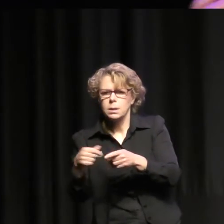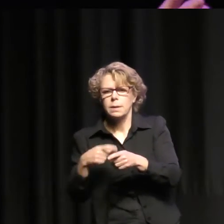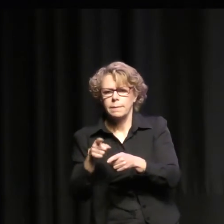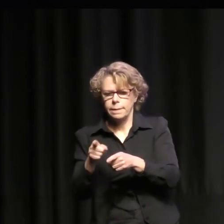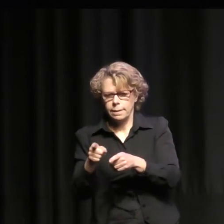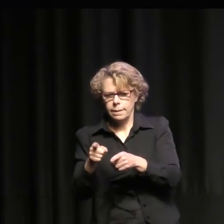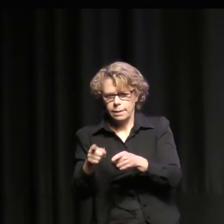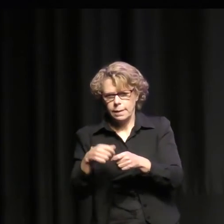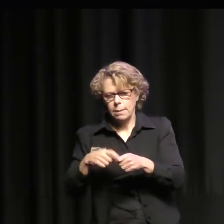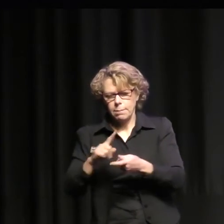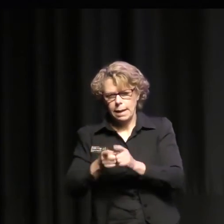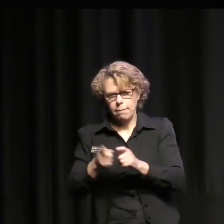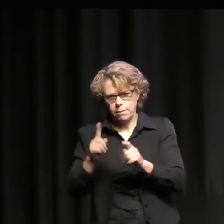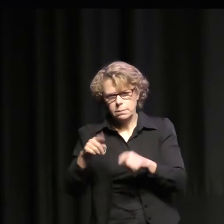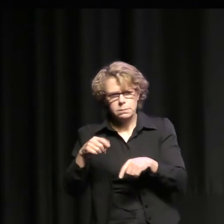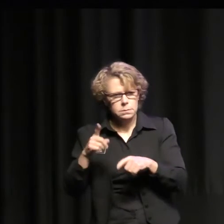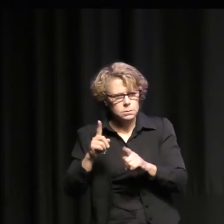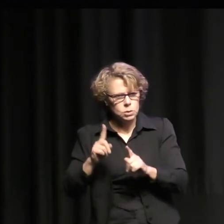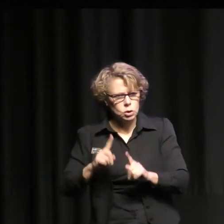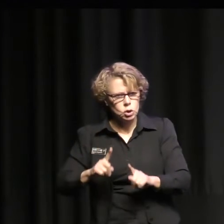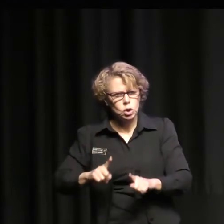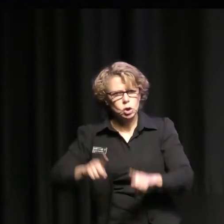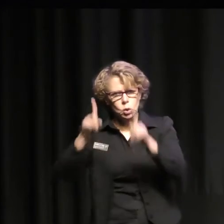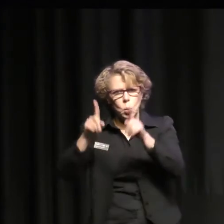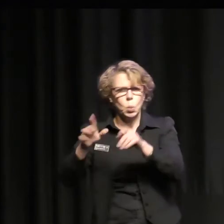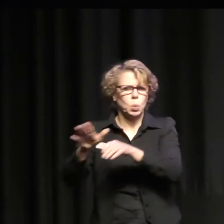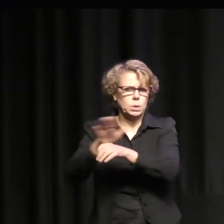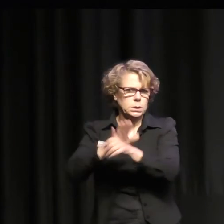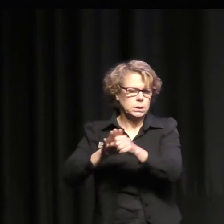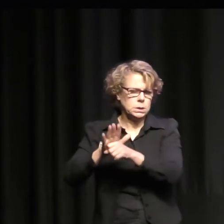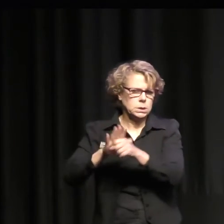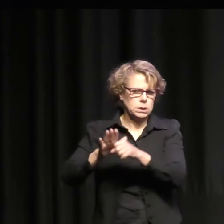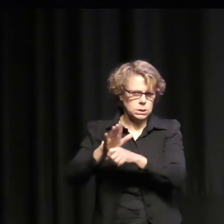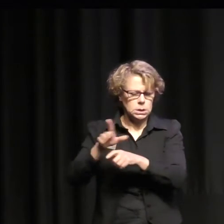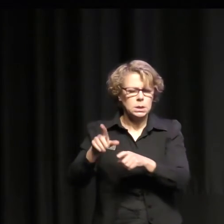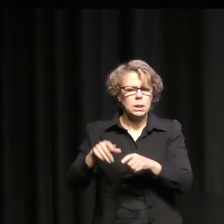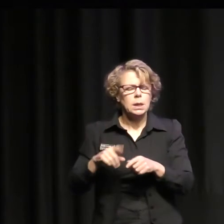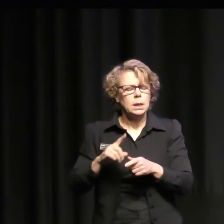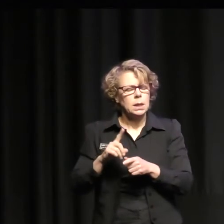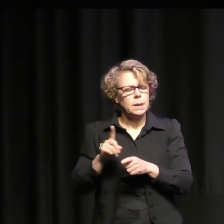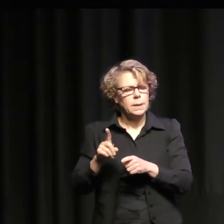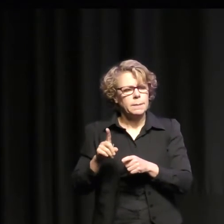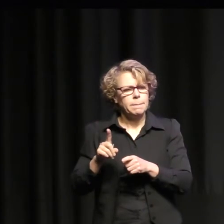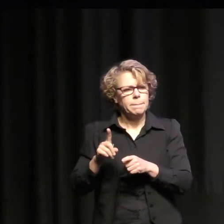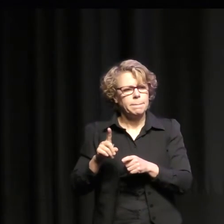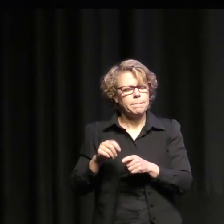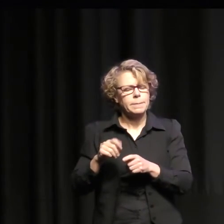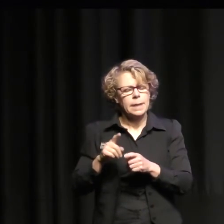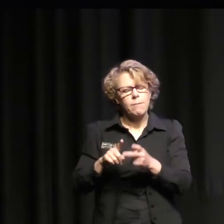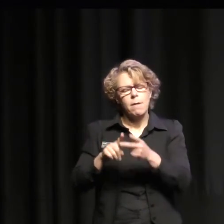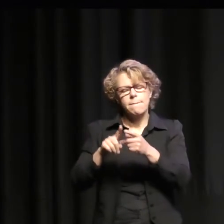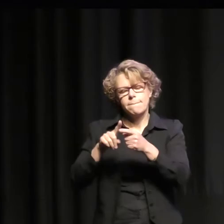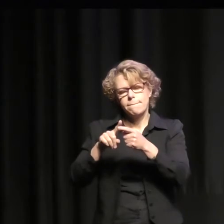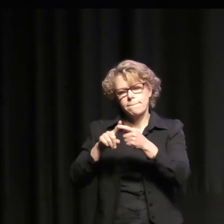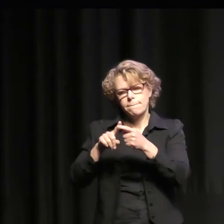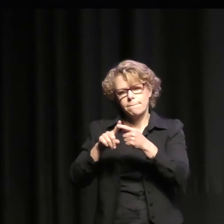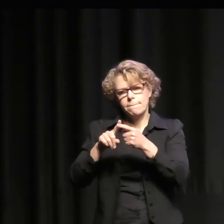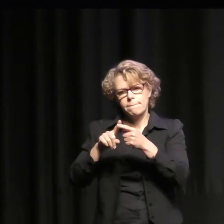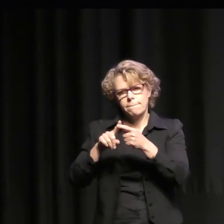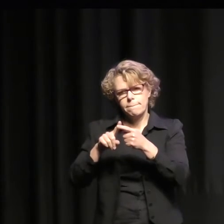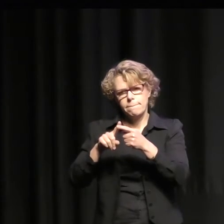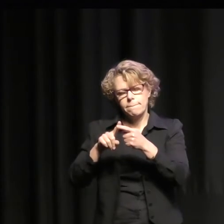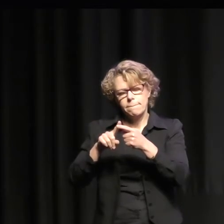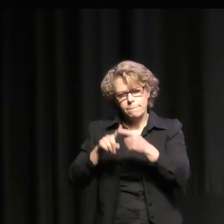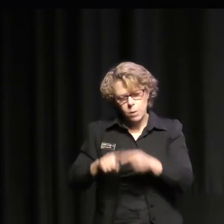the Forest. This Charter of the Forest was the first set